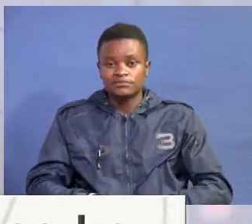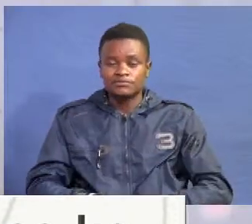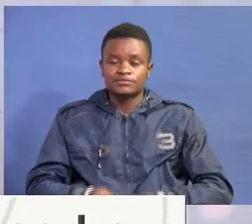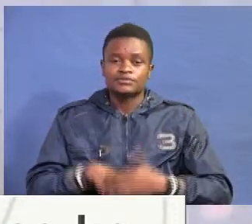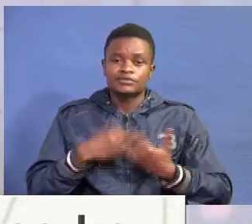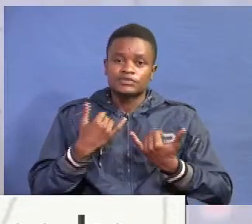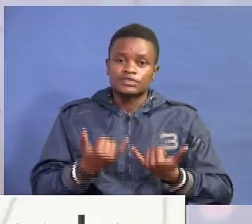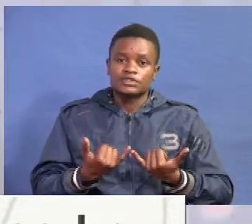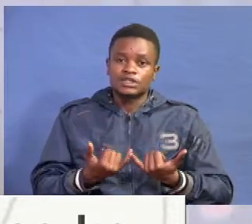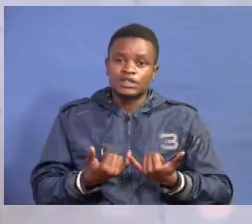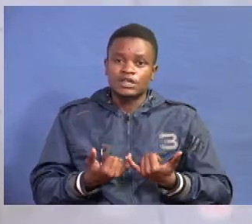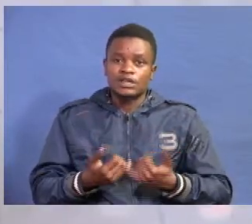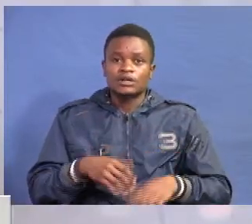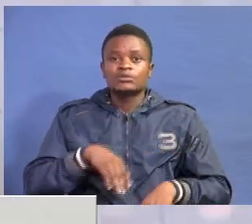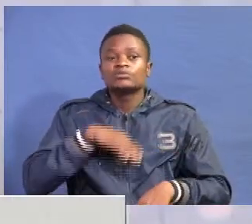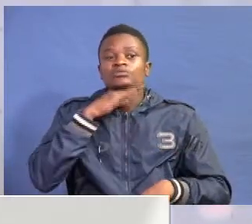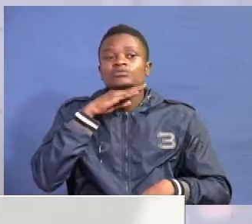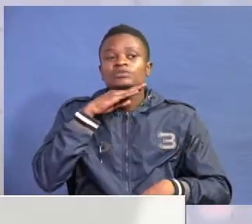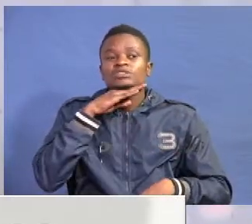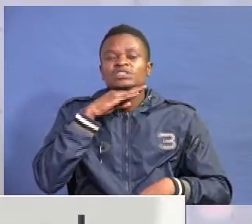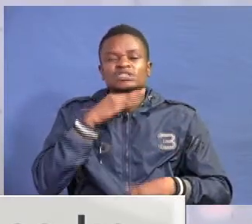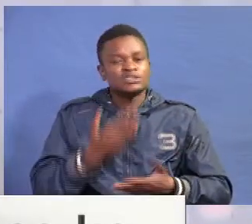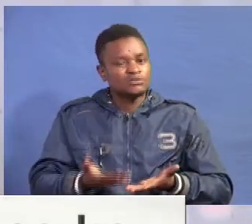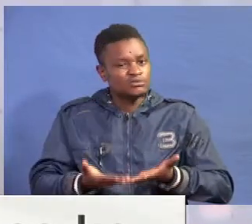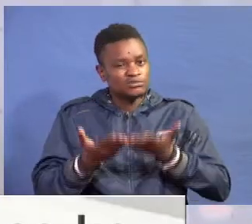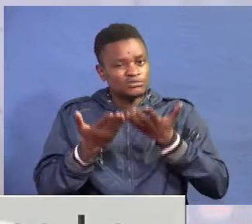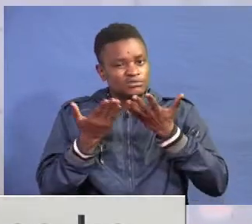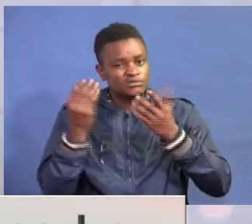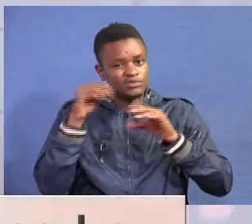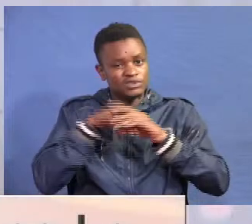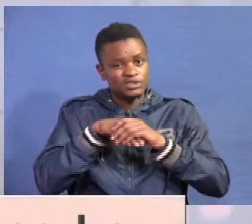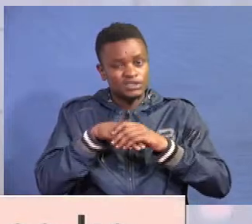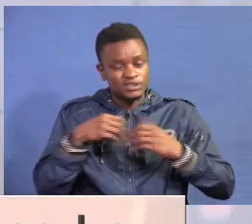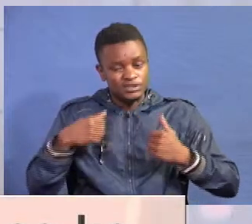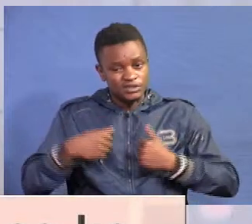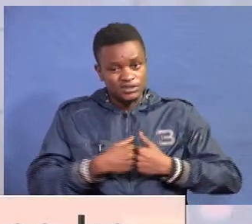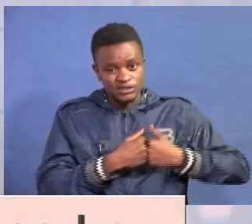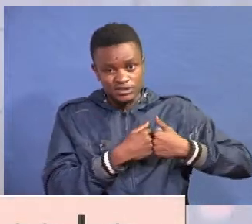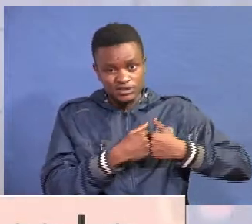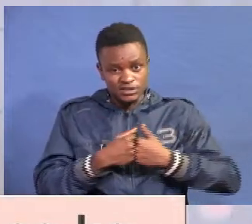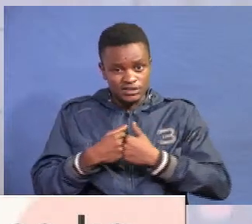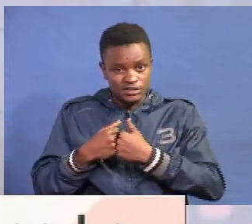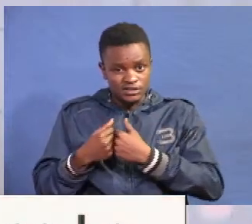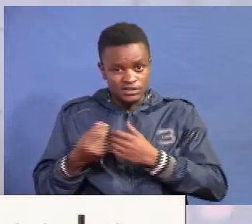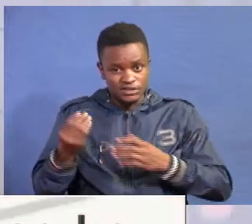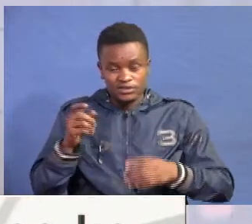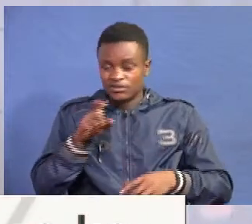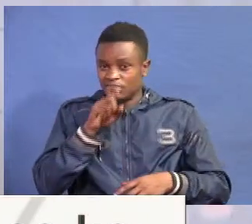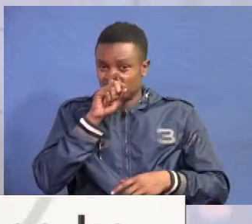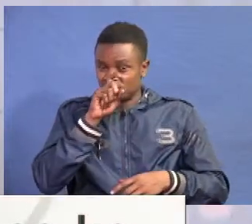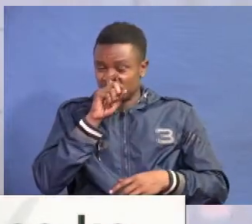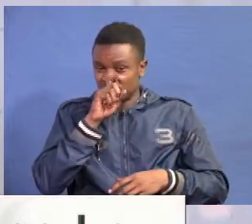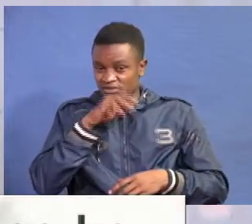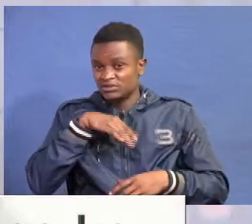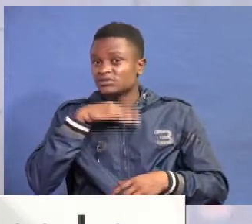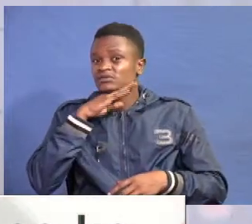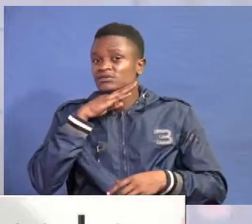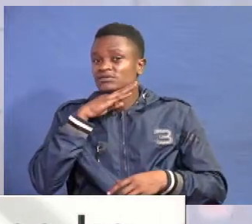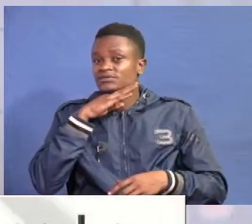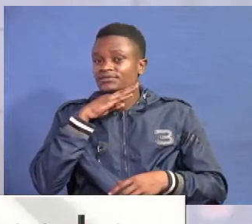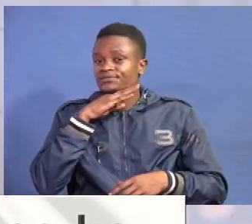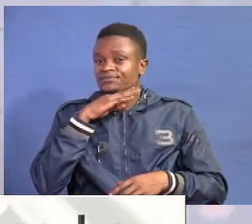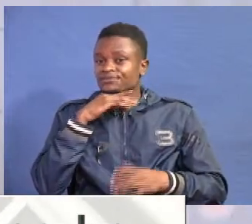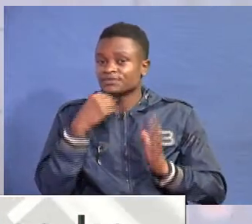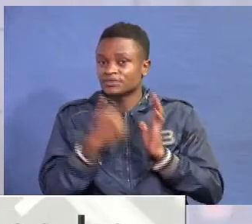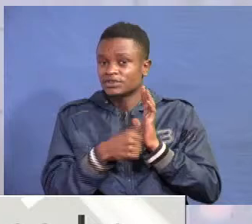Now, mortalities have been termed as one of the major challenges facing small-scale chicken farmers, particularly due to lack of